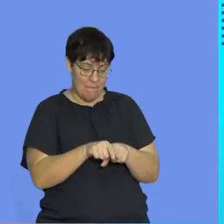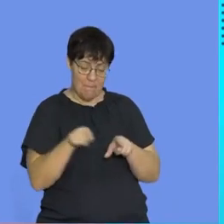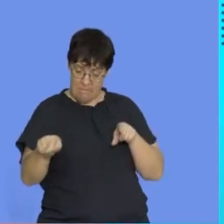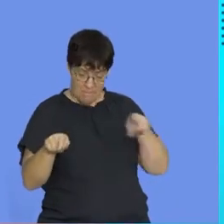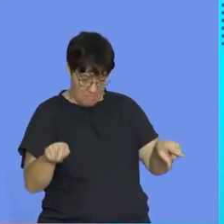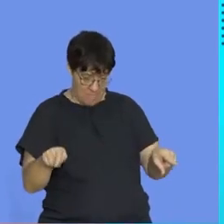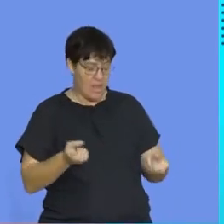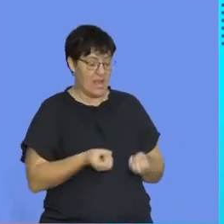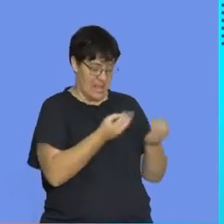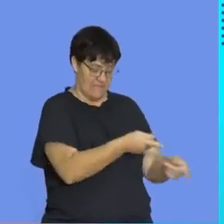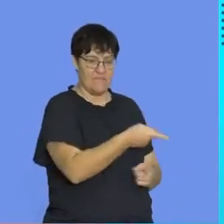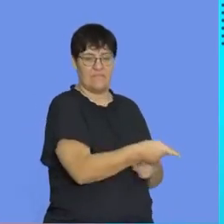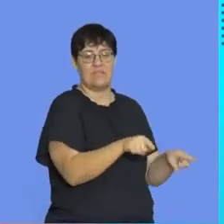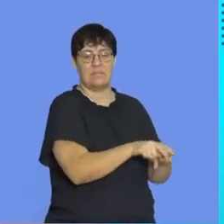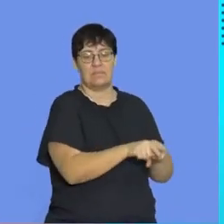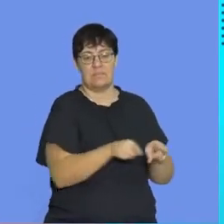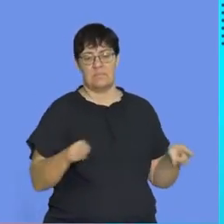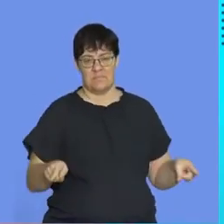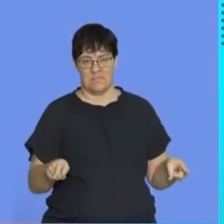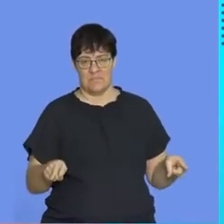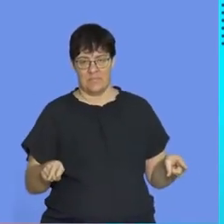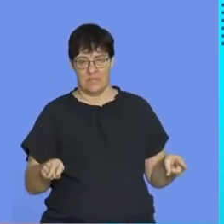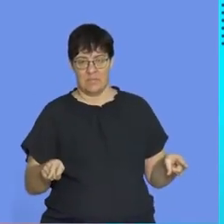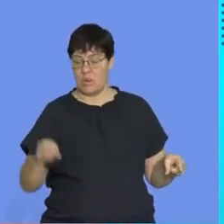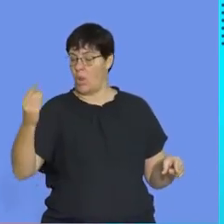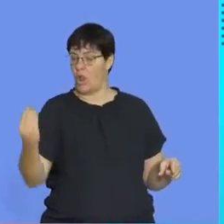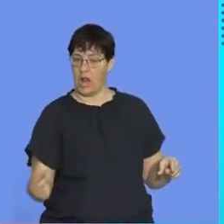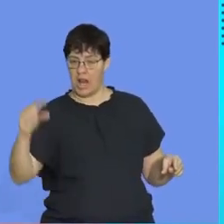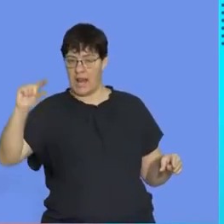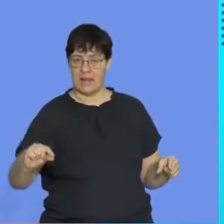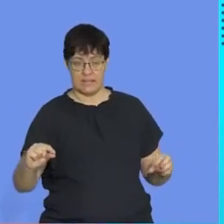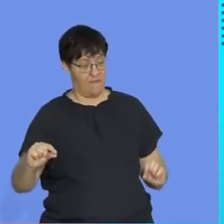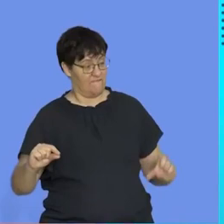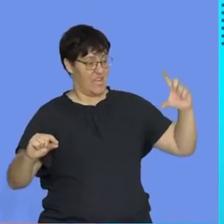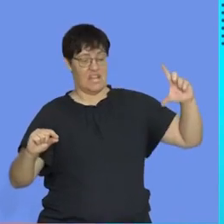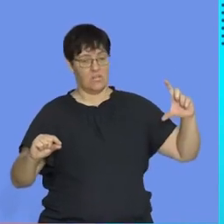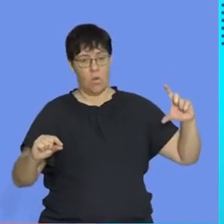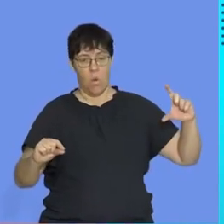get out. So the number of atoms is, you think of them